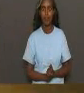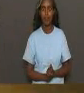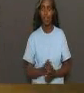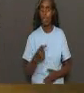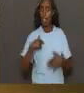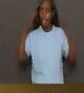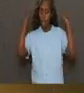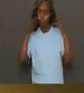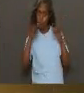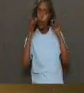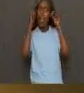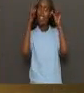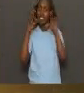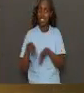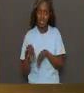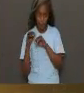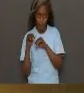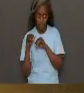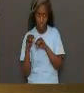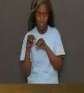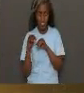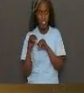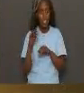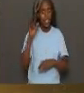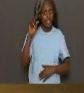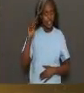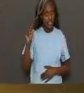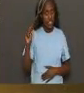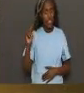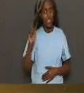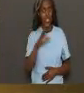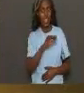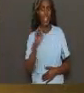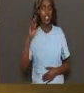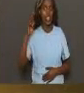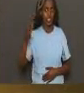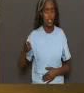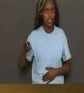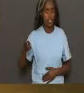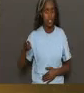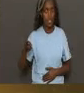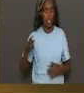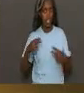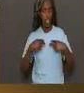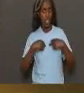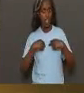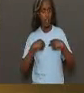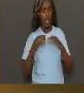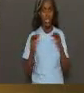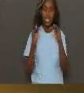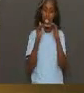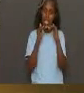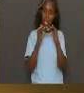I hope you understand, students, that T and H have an